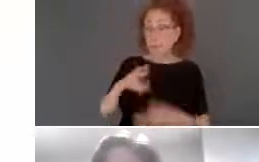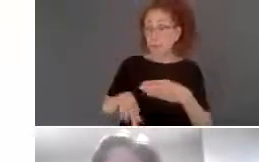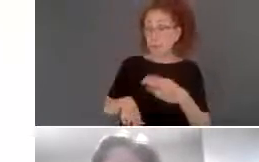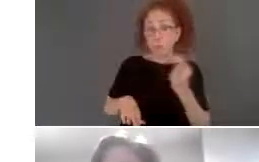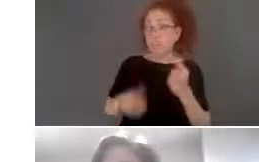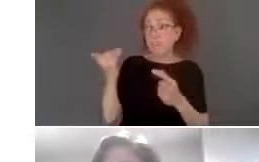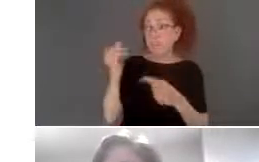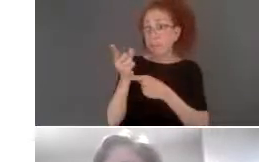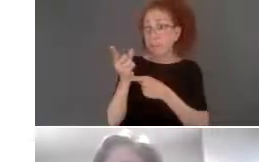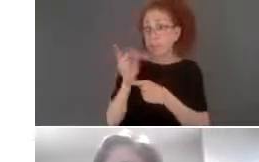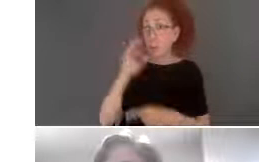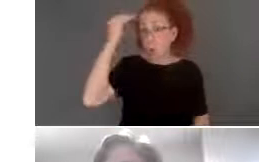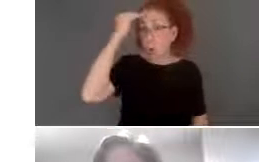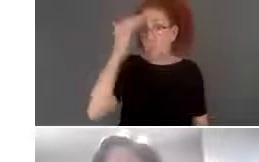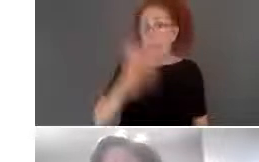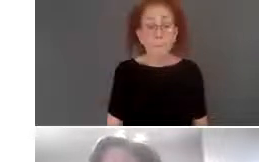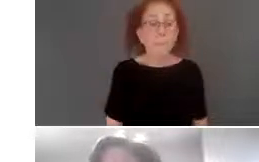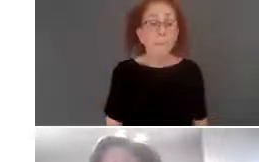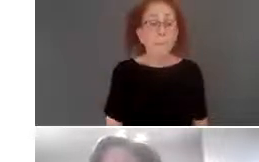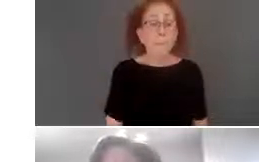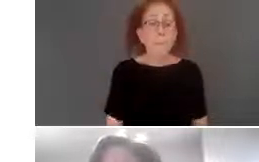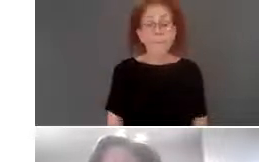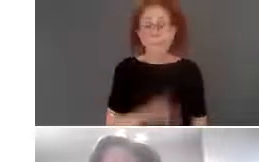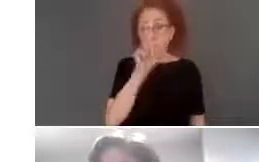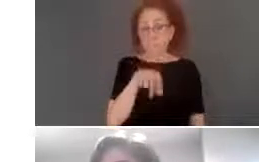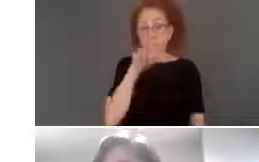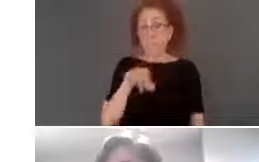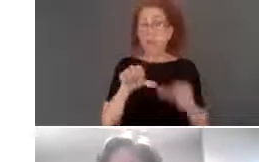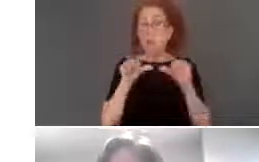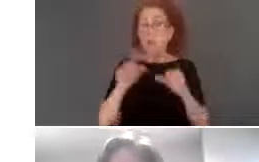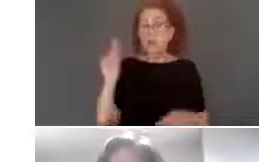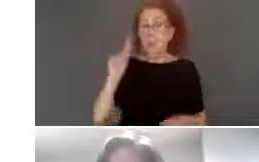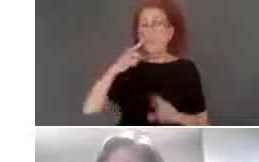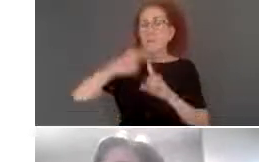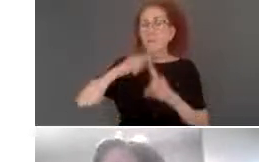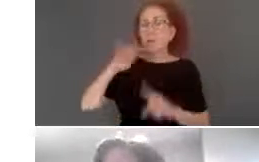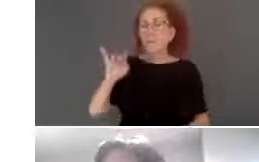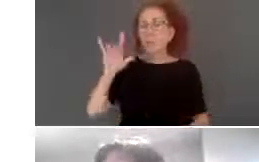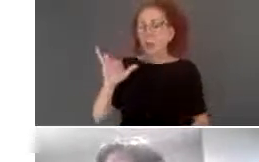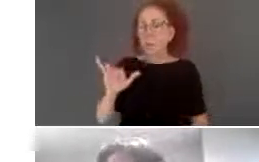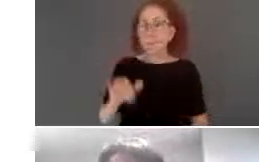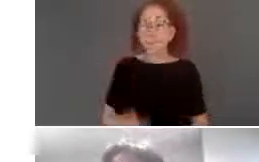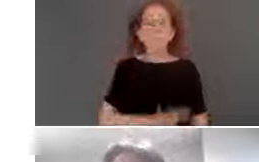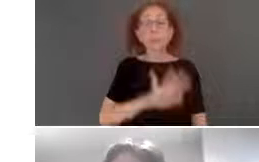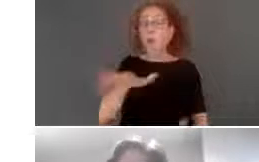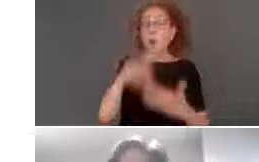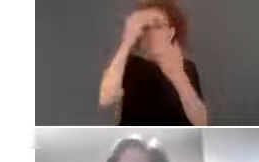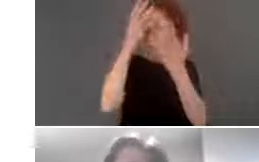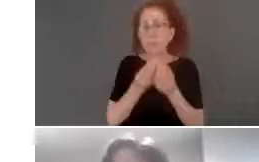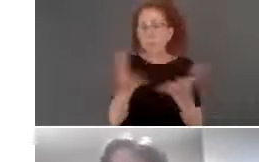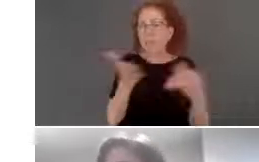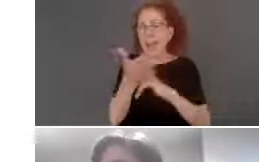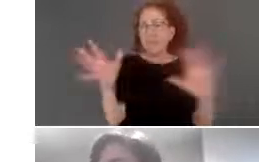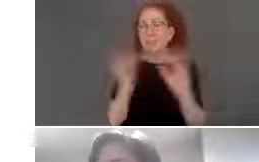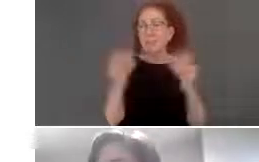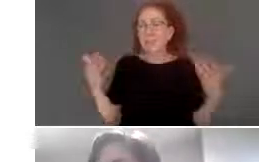15 minutes. And these are the locations that we'll be at for the month of July. So all of this will go out to you after the meeting, but